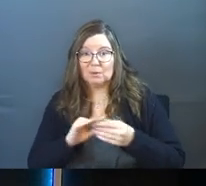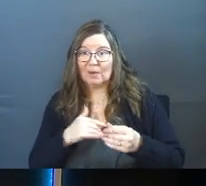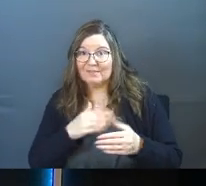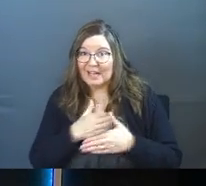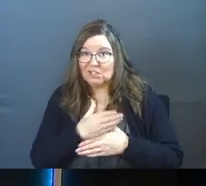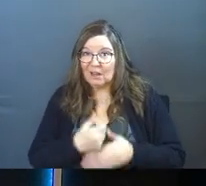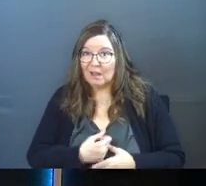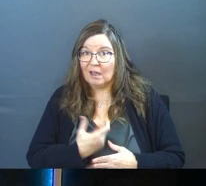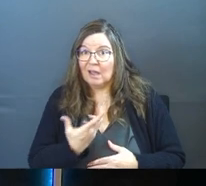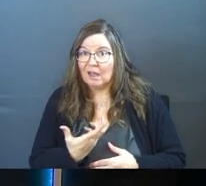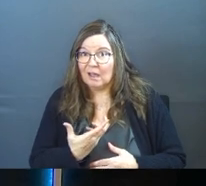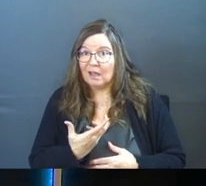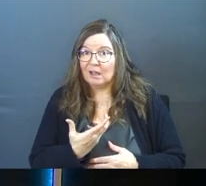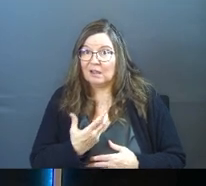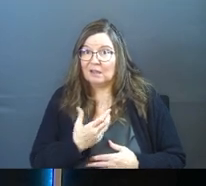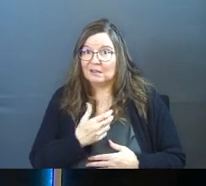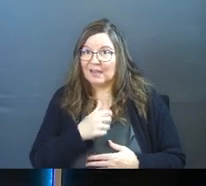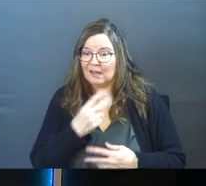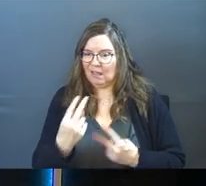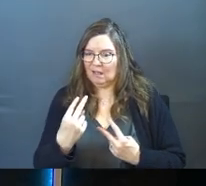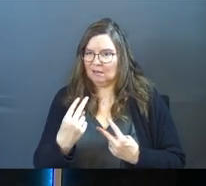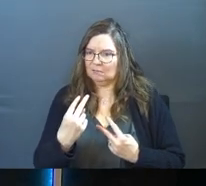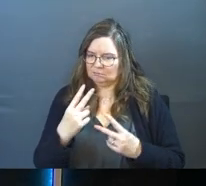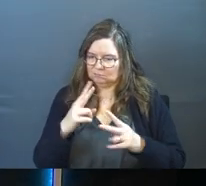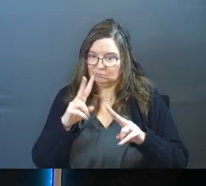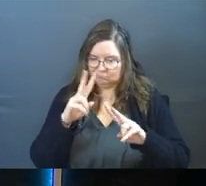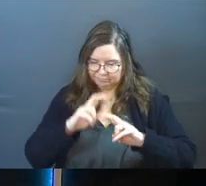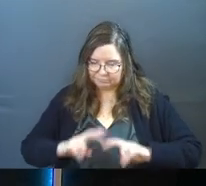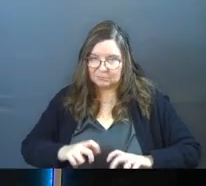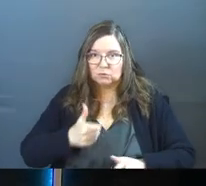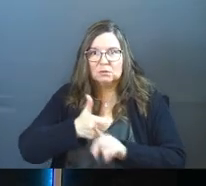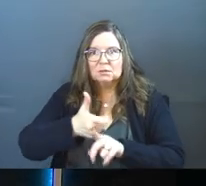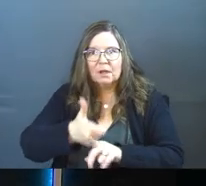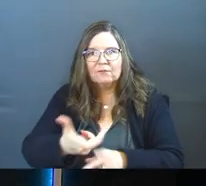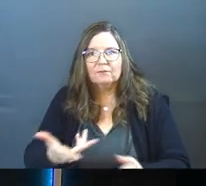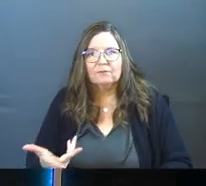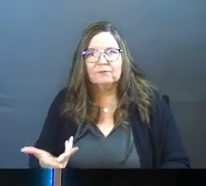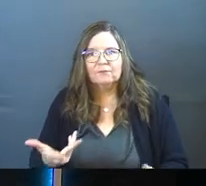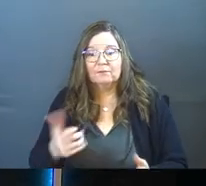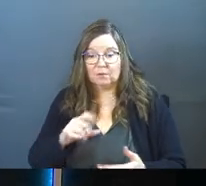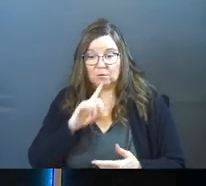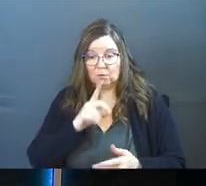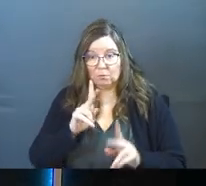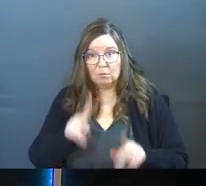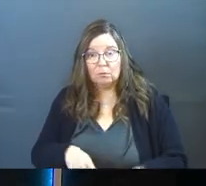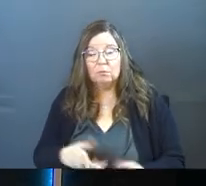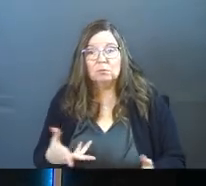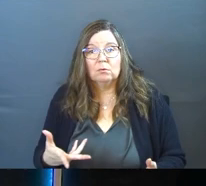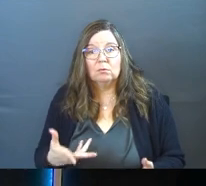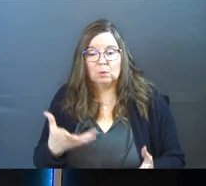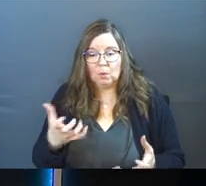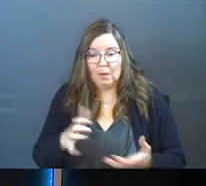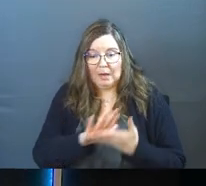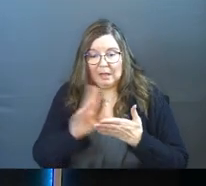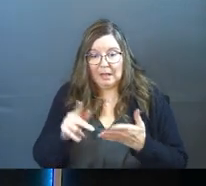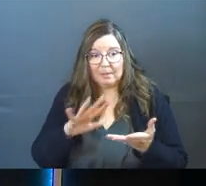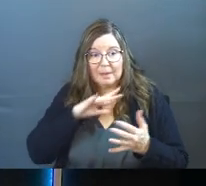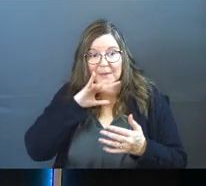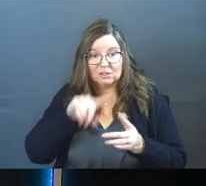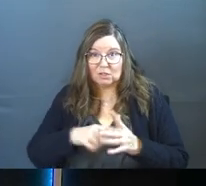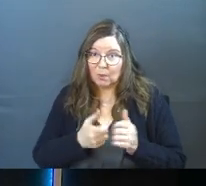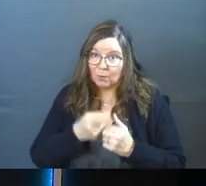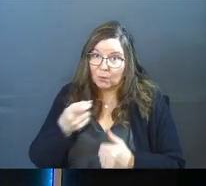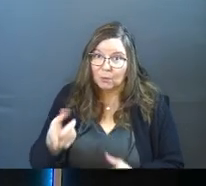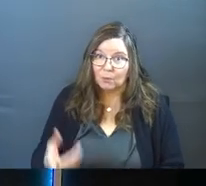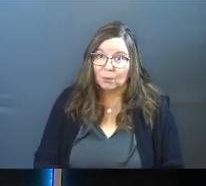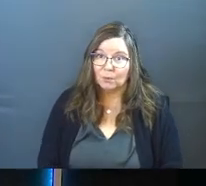haven't shared, man, quit looking at your spouse. How am I doing here? Are you this person? You want to clean up the mess? It starts